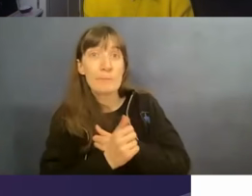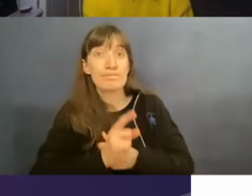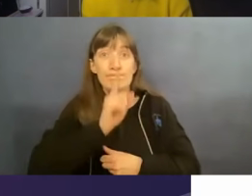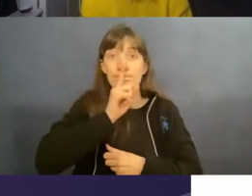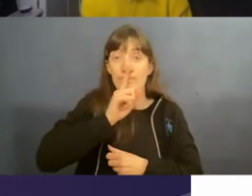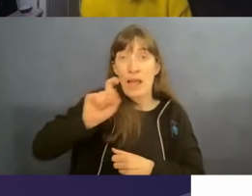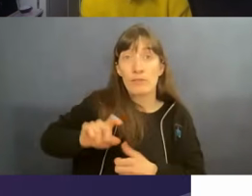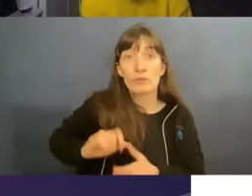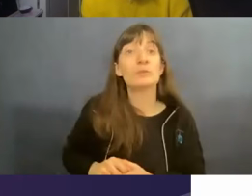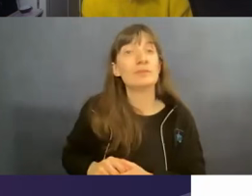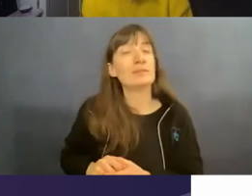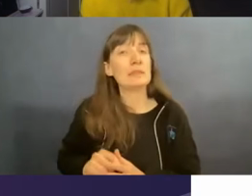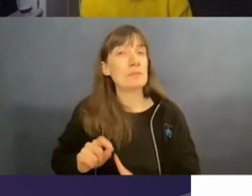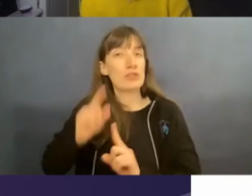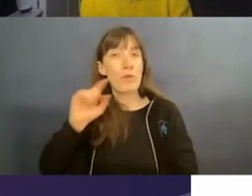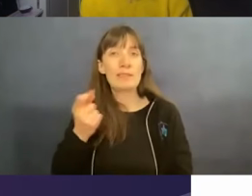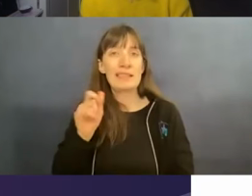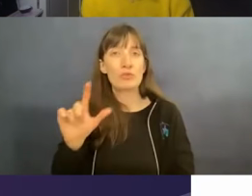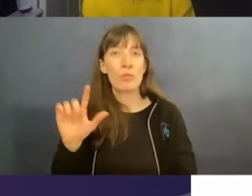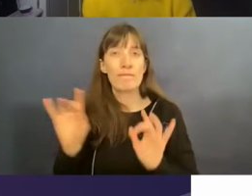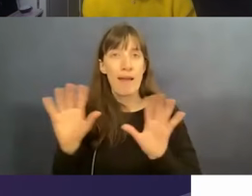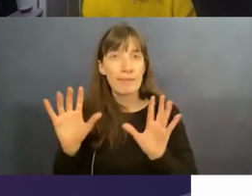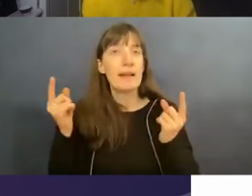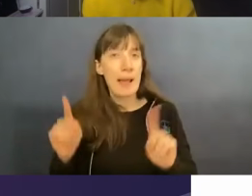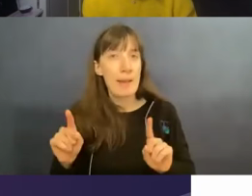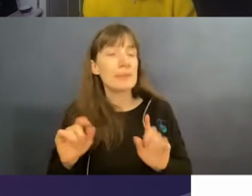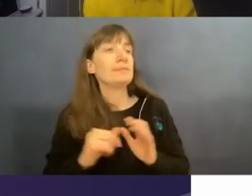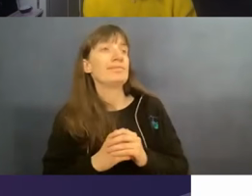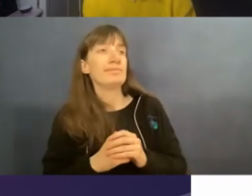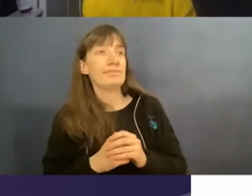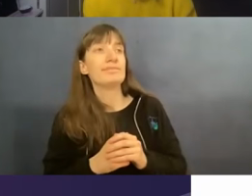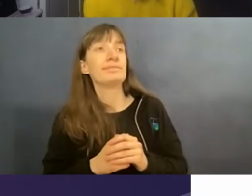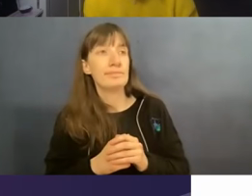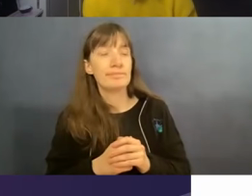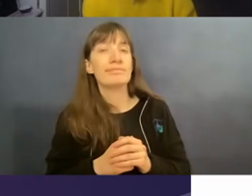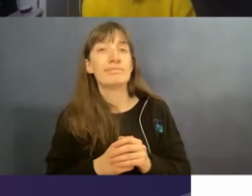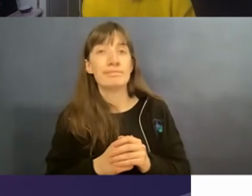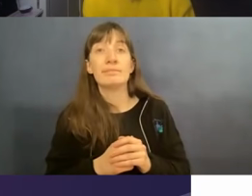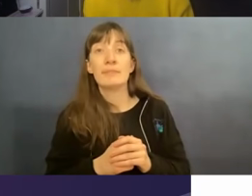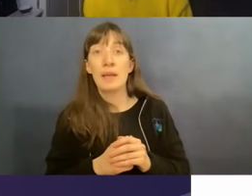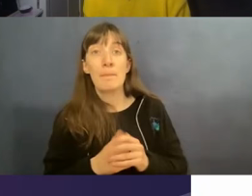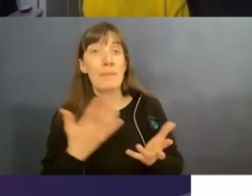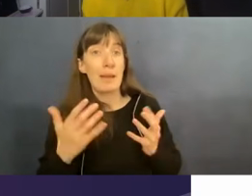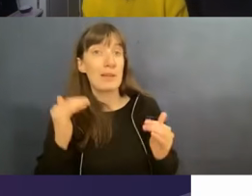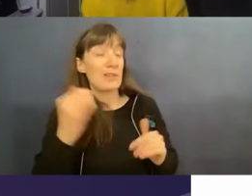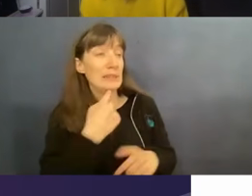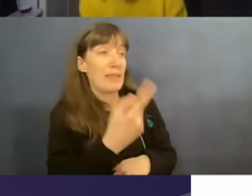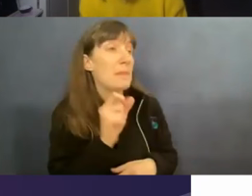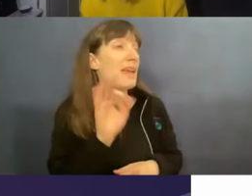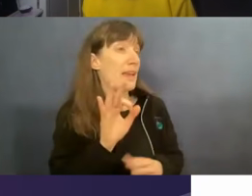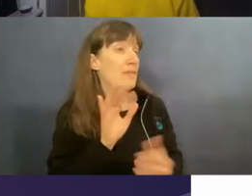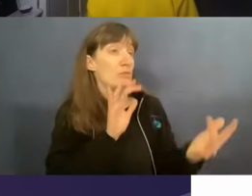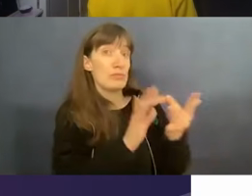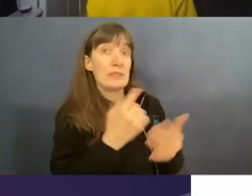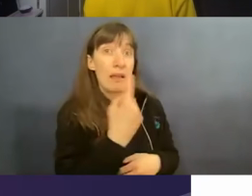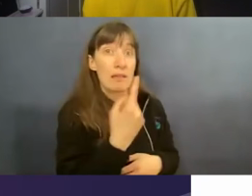in the cases of sexual violence. Again, maybe they're being told they're not going to be believed if they do reach out to someone